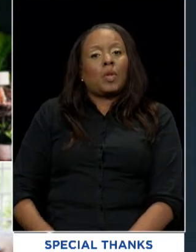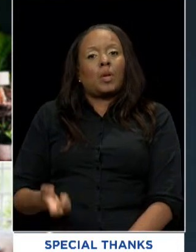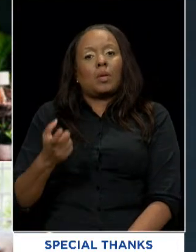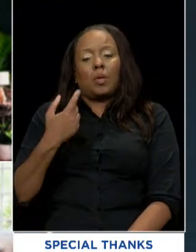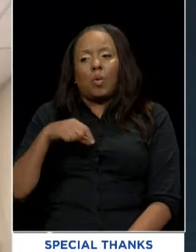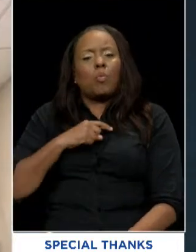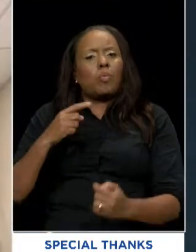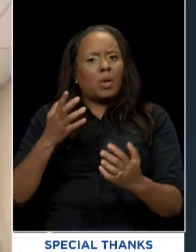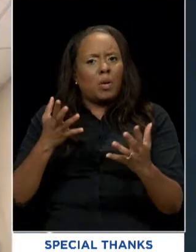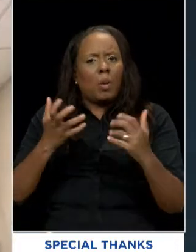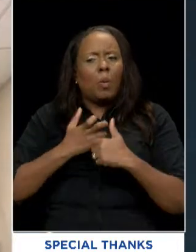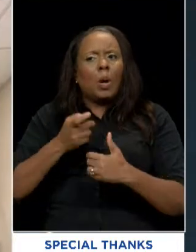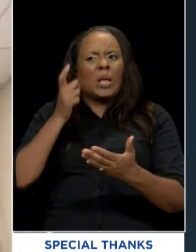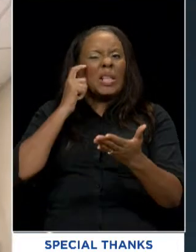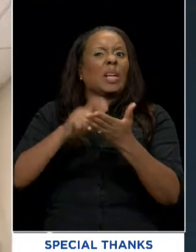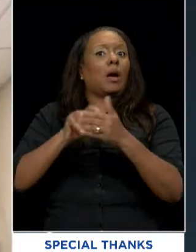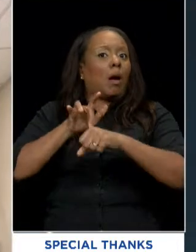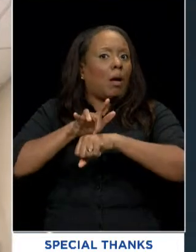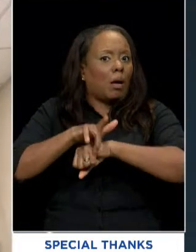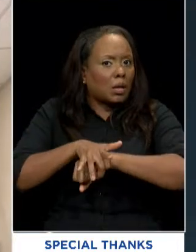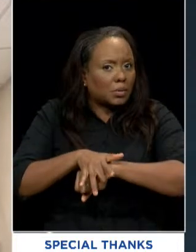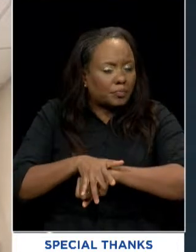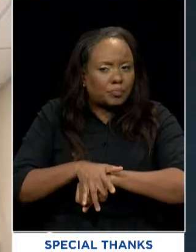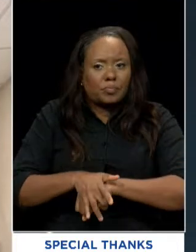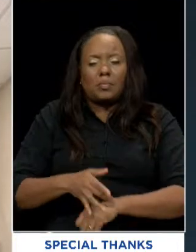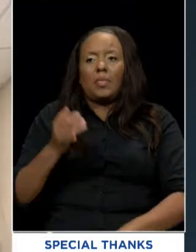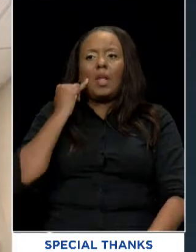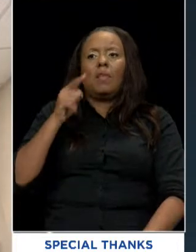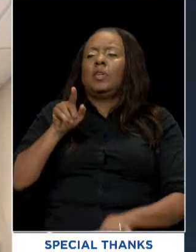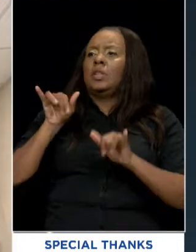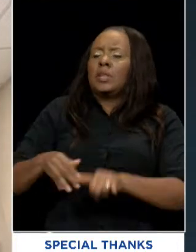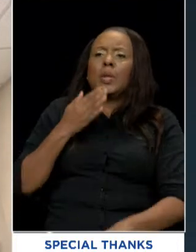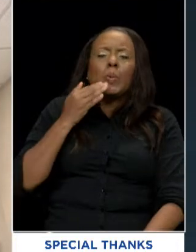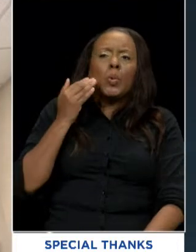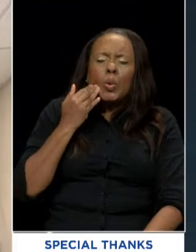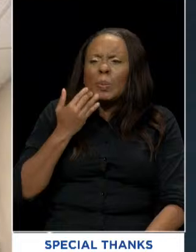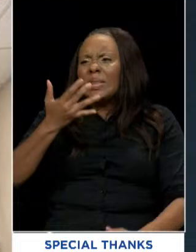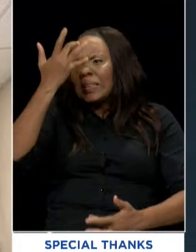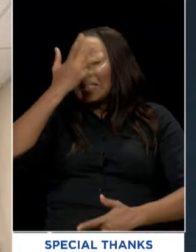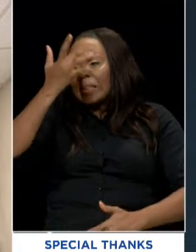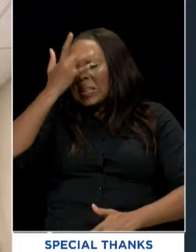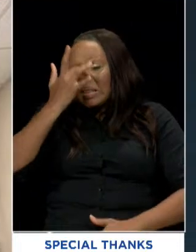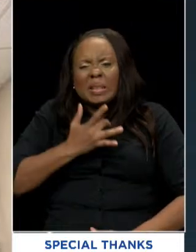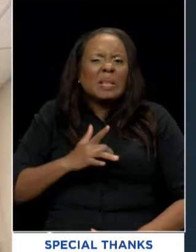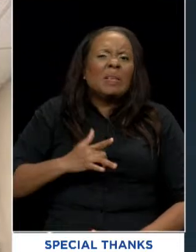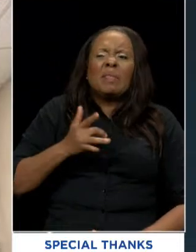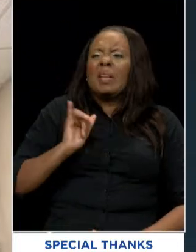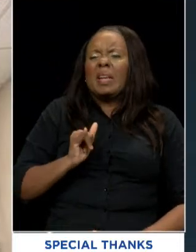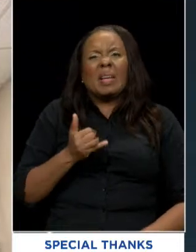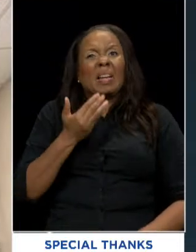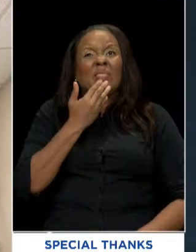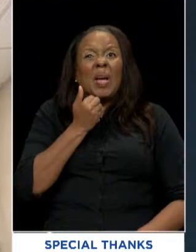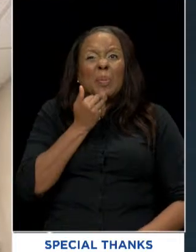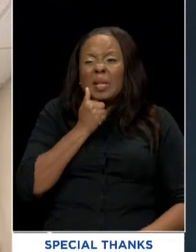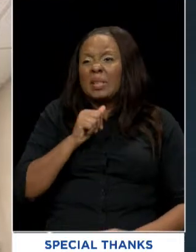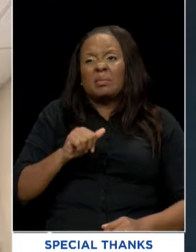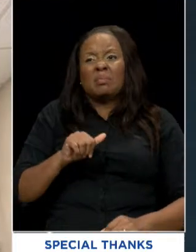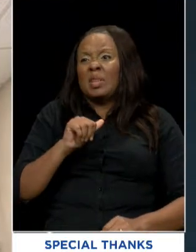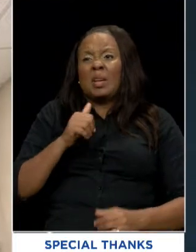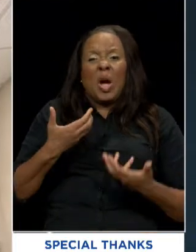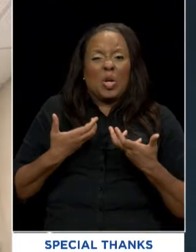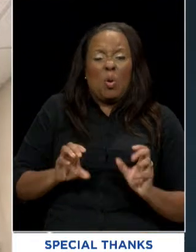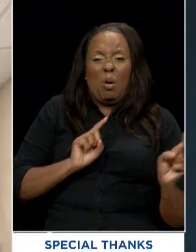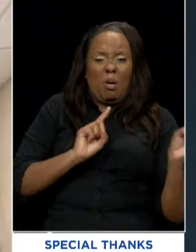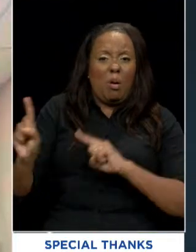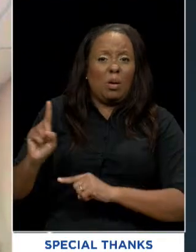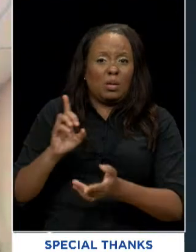cure, because I'm afraid that a lot of the things that become rather invasive after the oral medications don't work. So